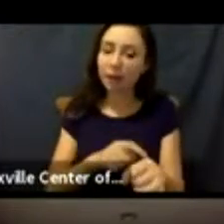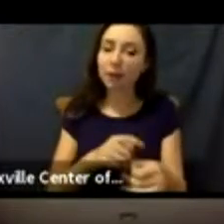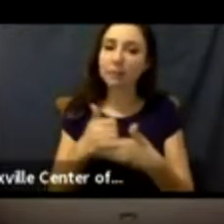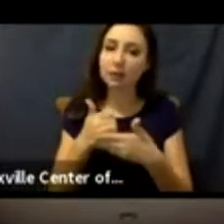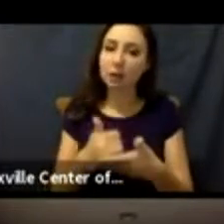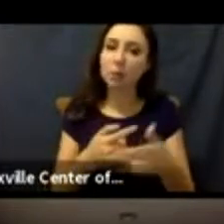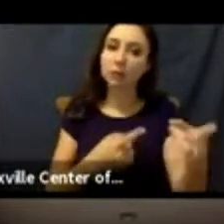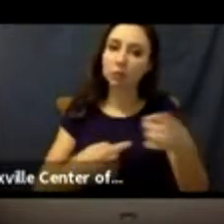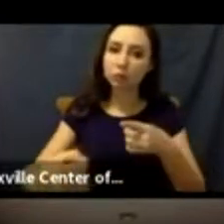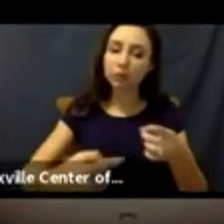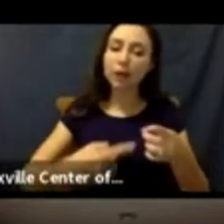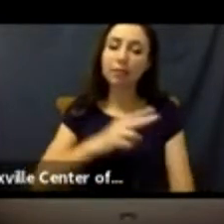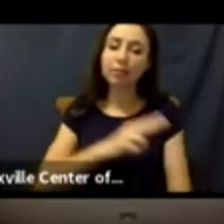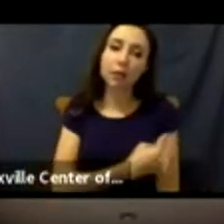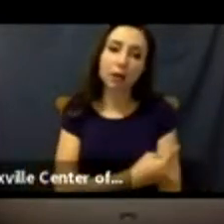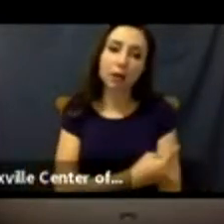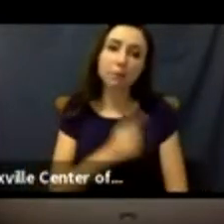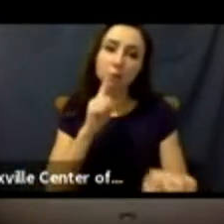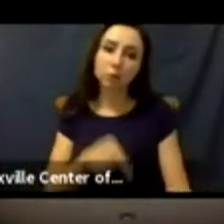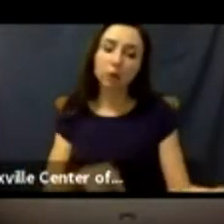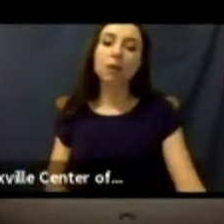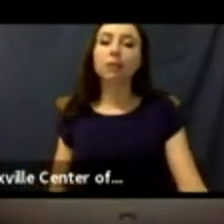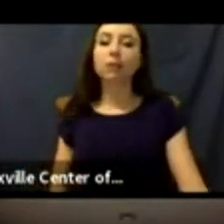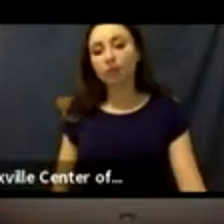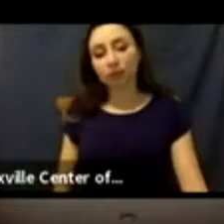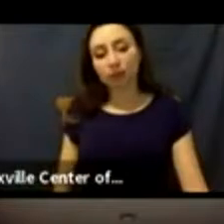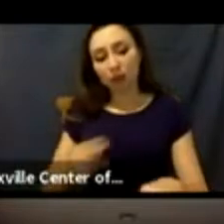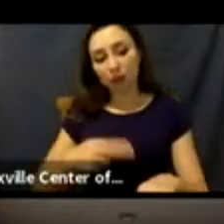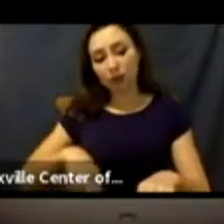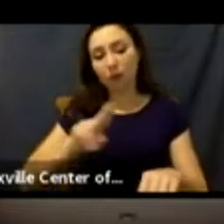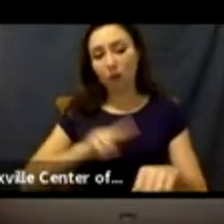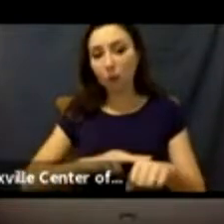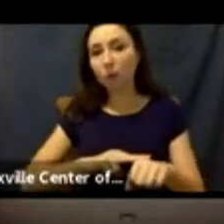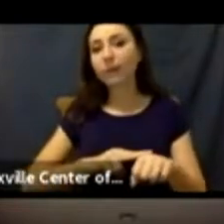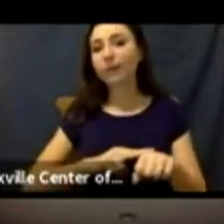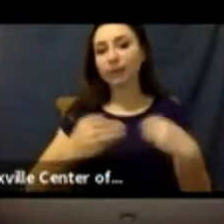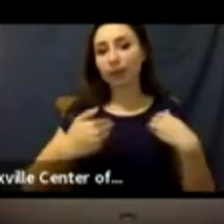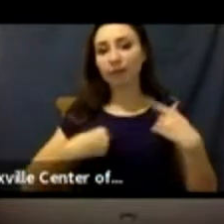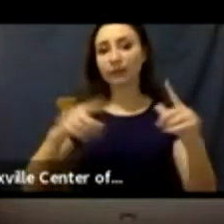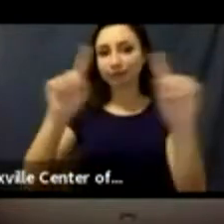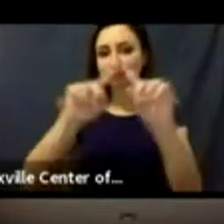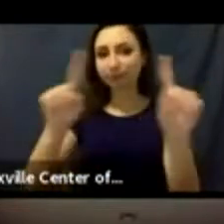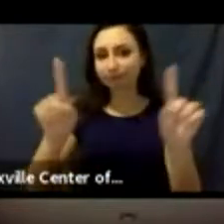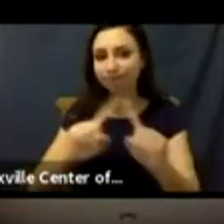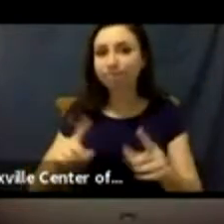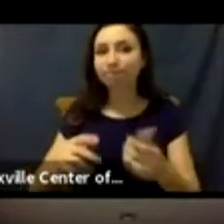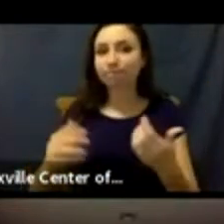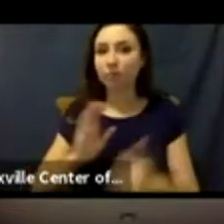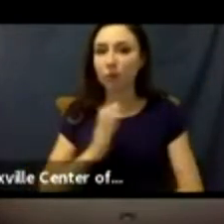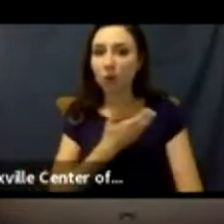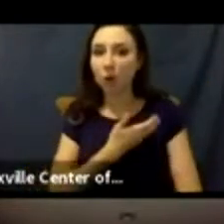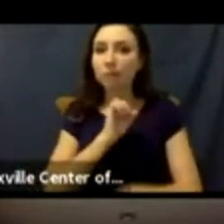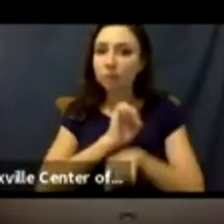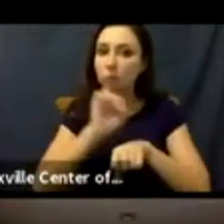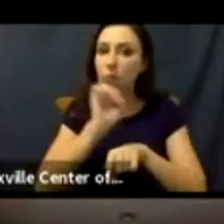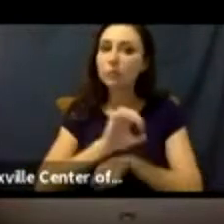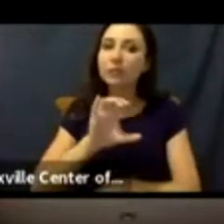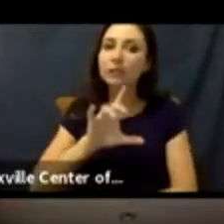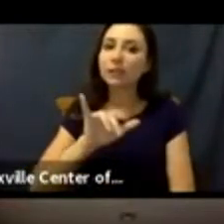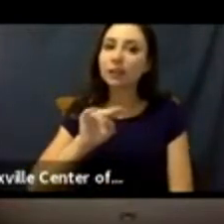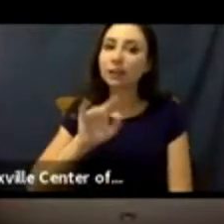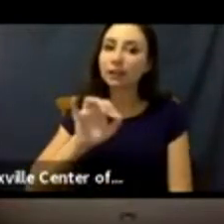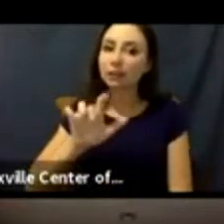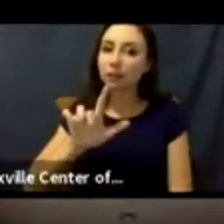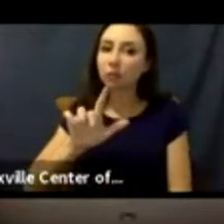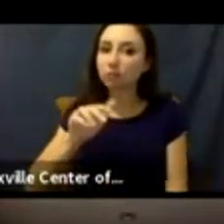hospital's response, and of course, you know, a variety of us have our clinical duties. I just, for the amount of